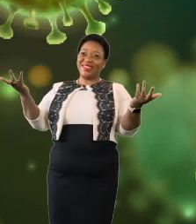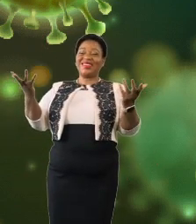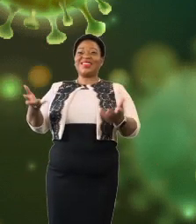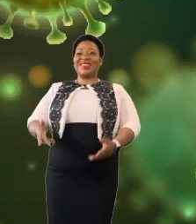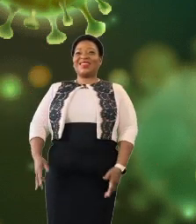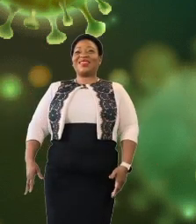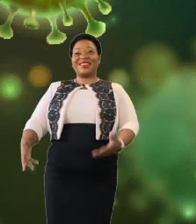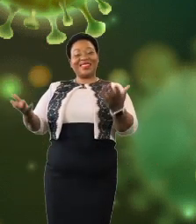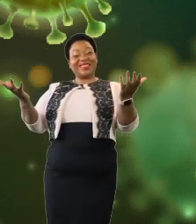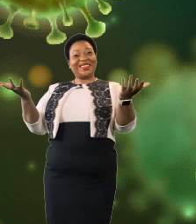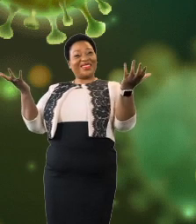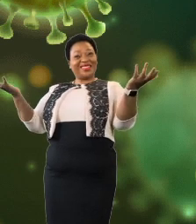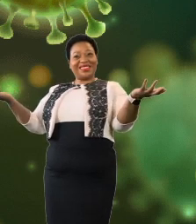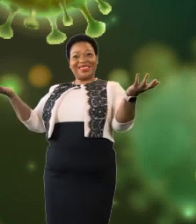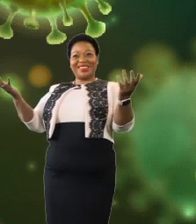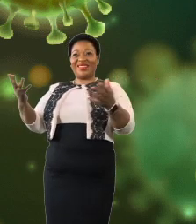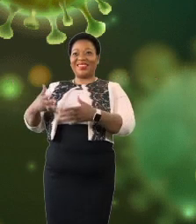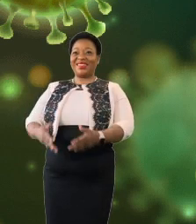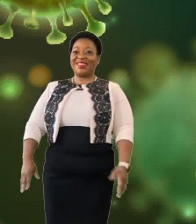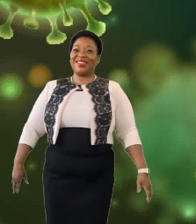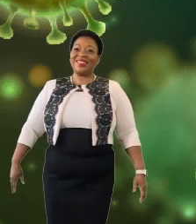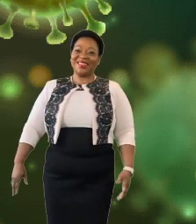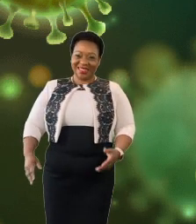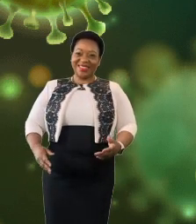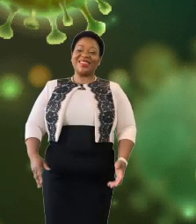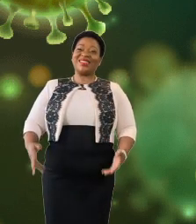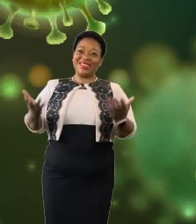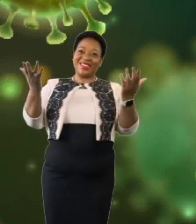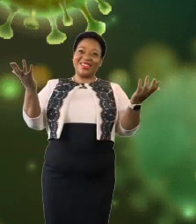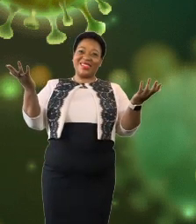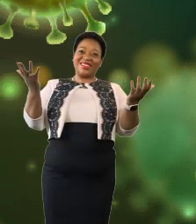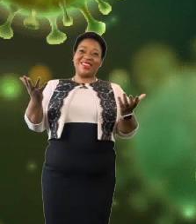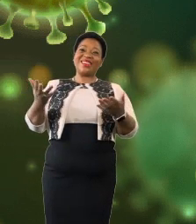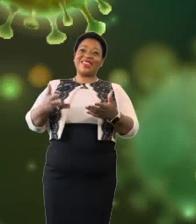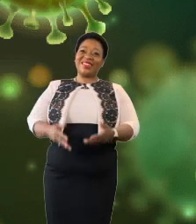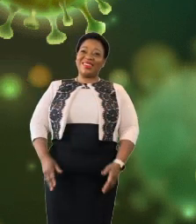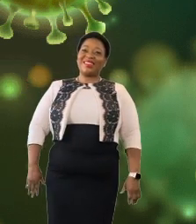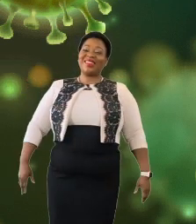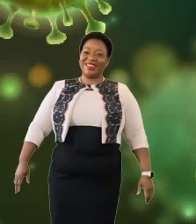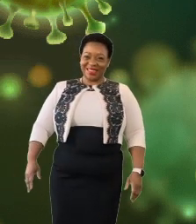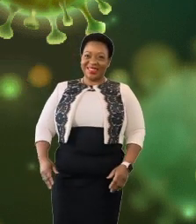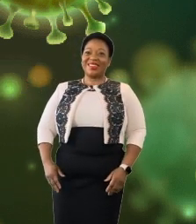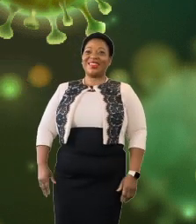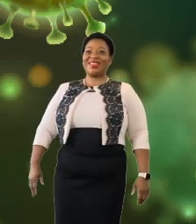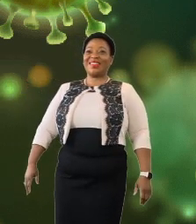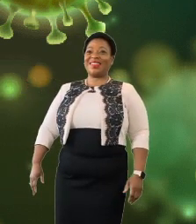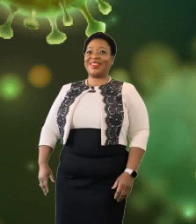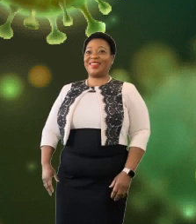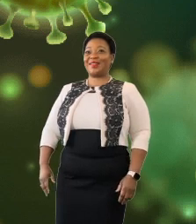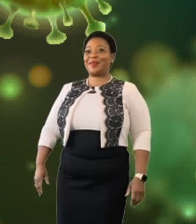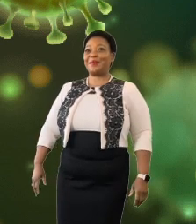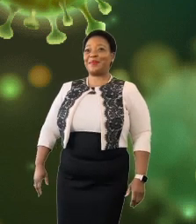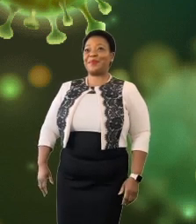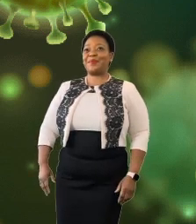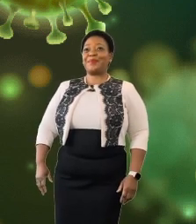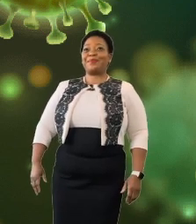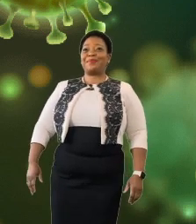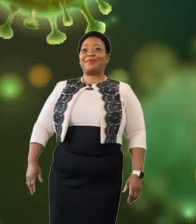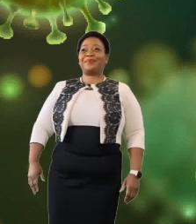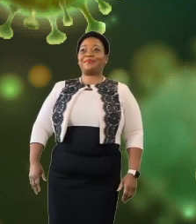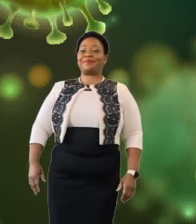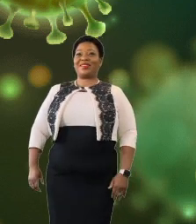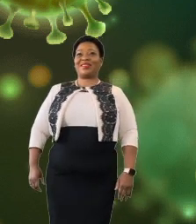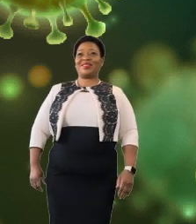from whatever angle. That is absolutely critical that we do things responsibly, but we do believe that we can do it